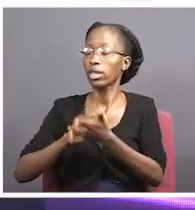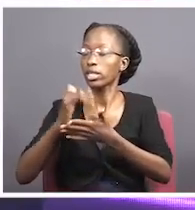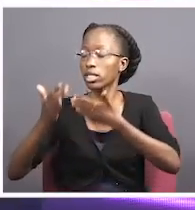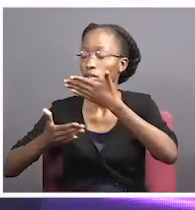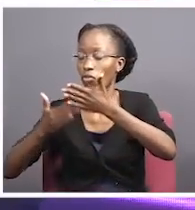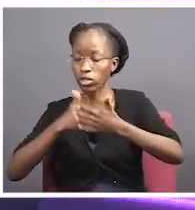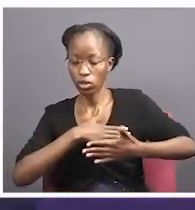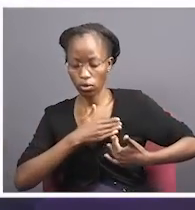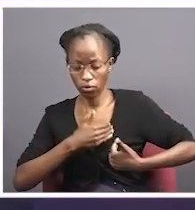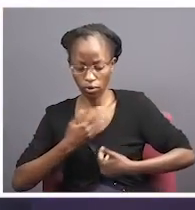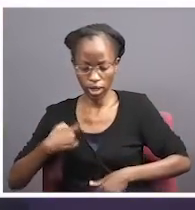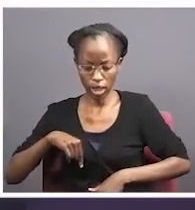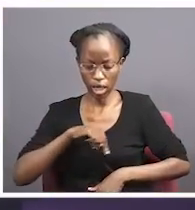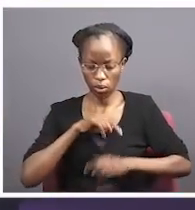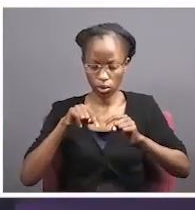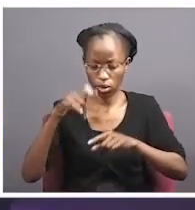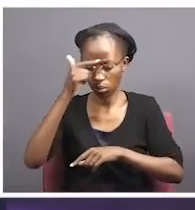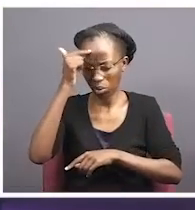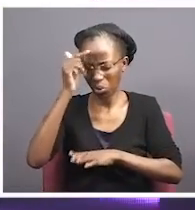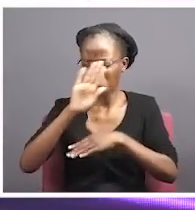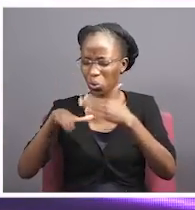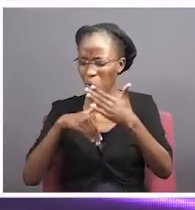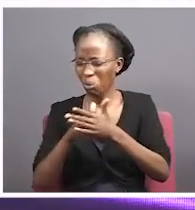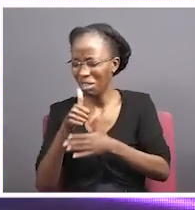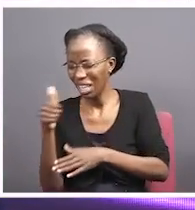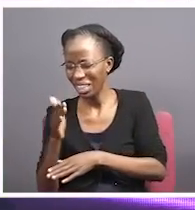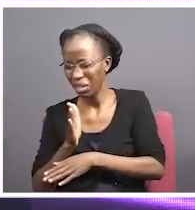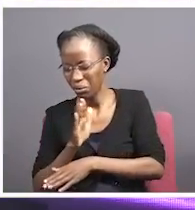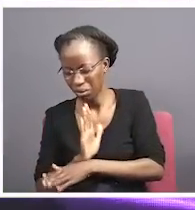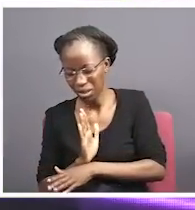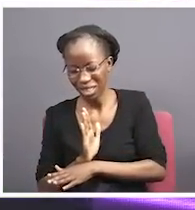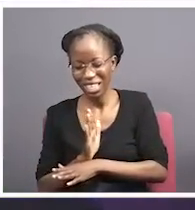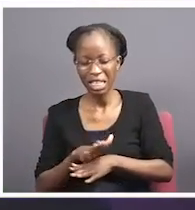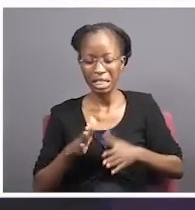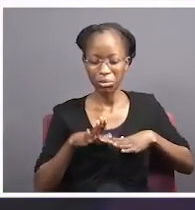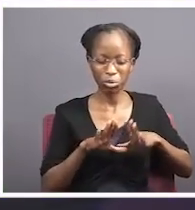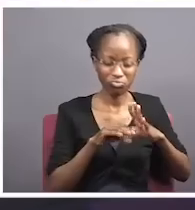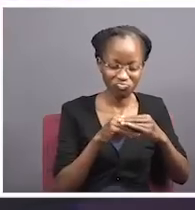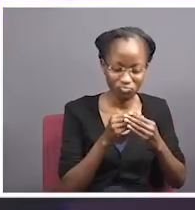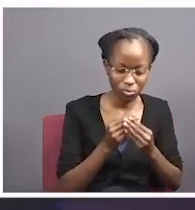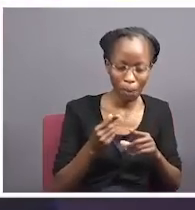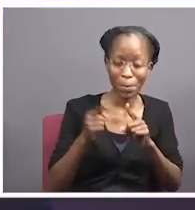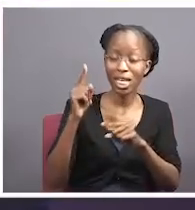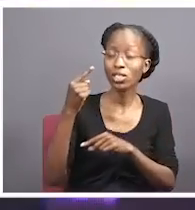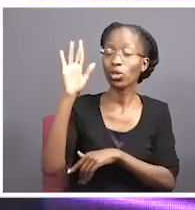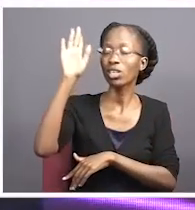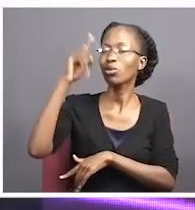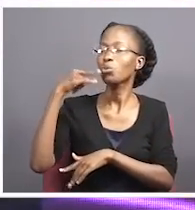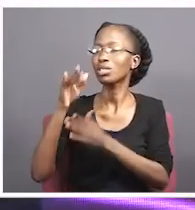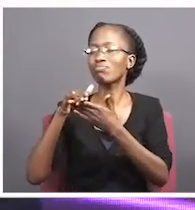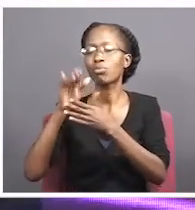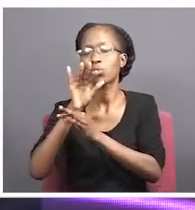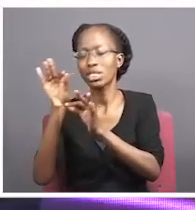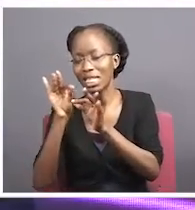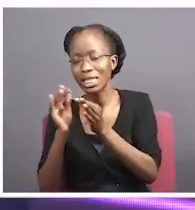Father, that's the confession of our hearts today. Because all the gods in the world, they are the makings of humankind. It is only you,